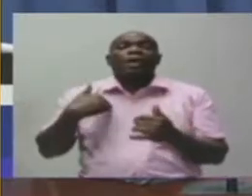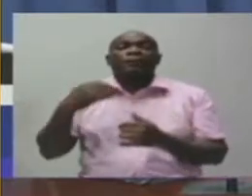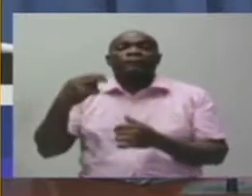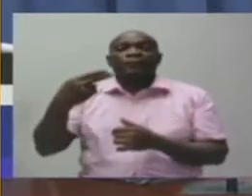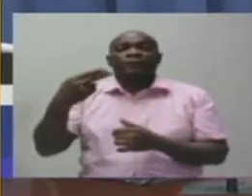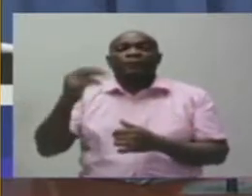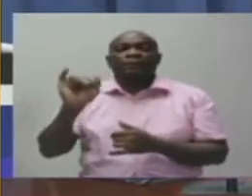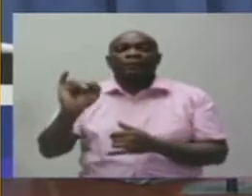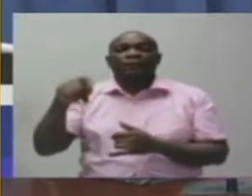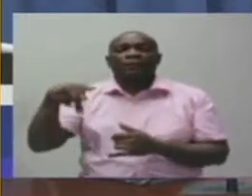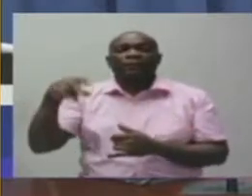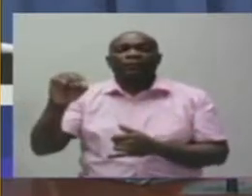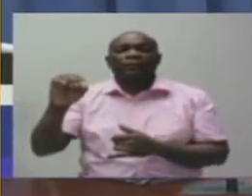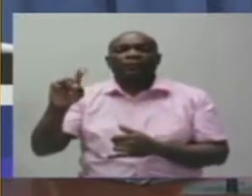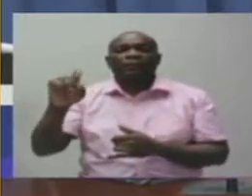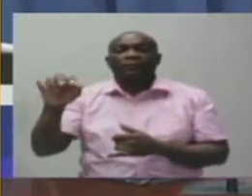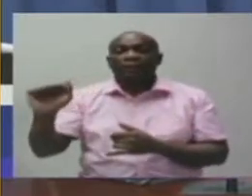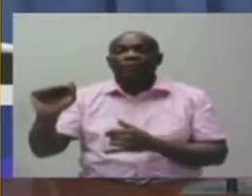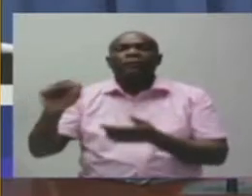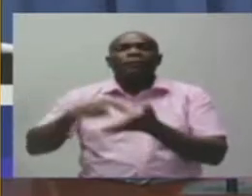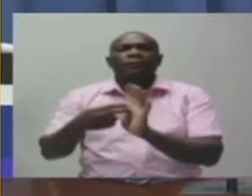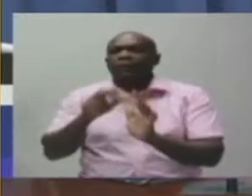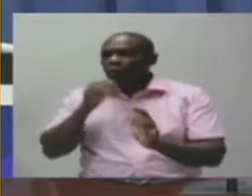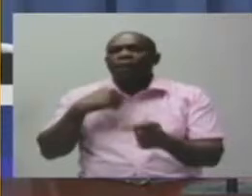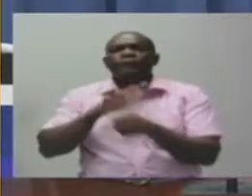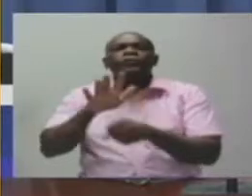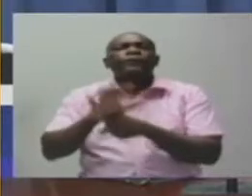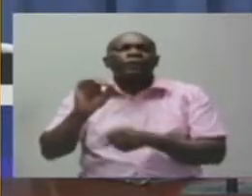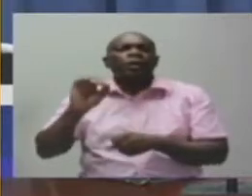for 3 to 5 days